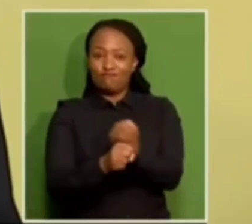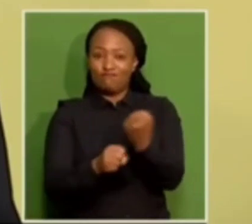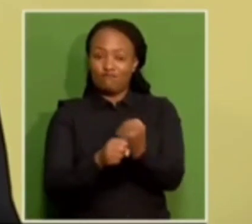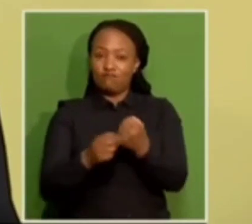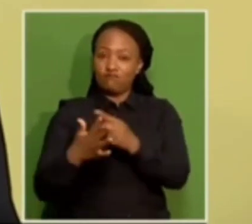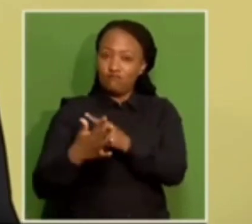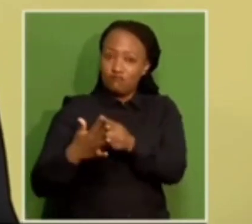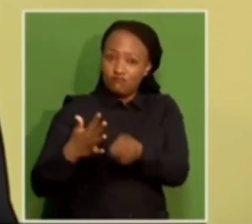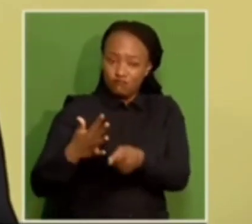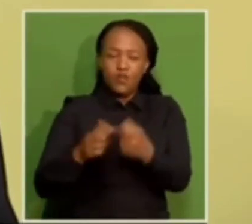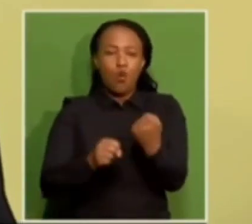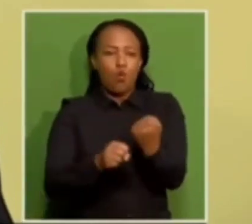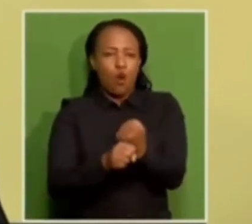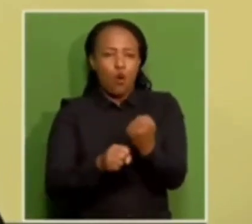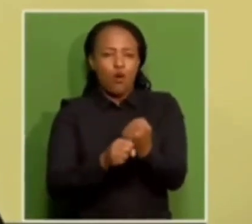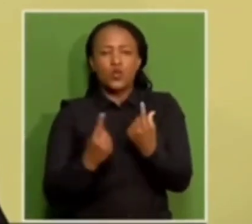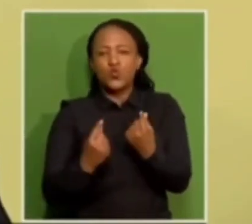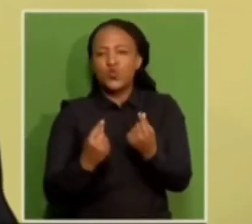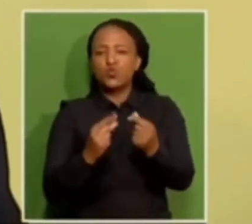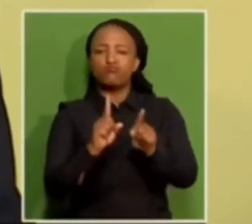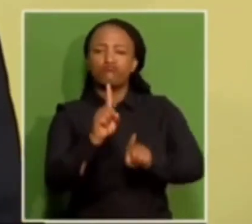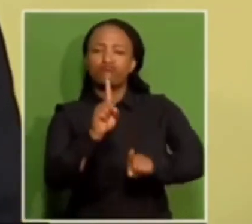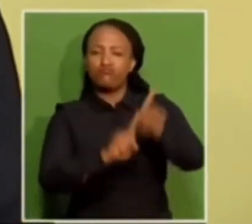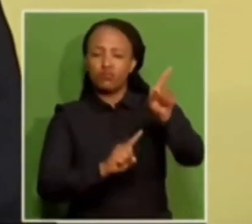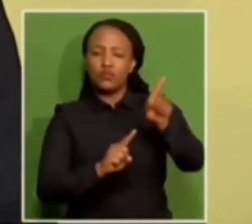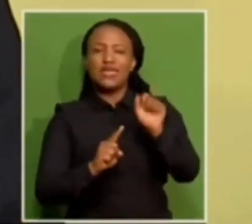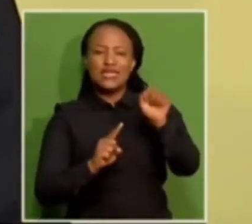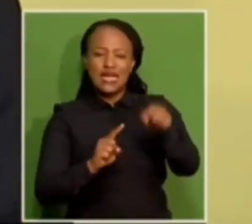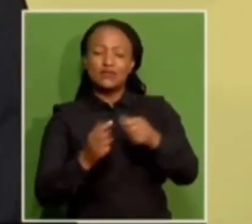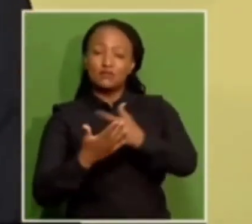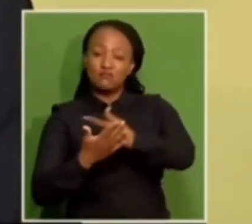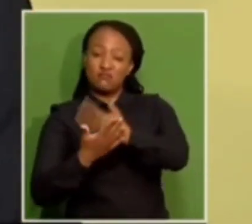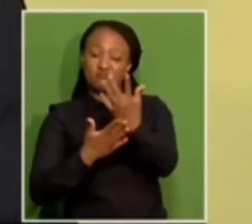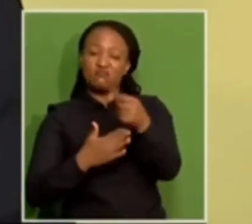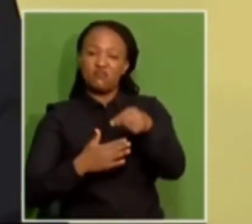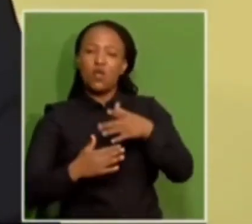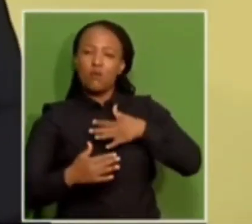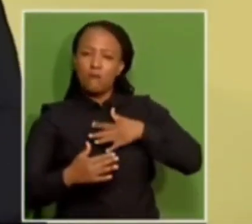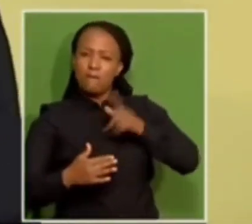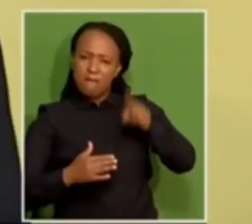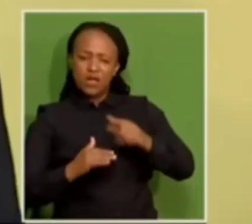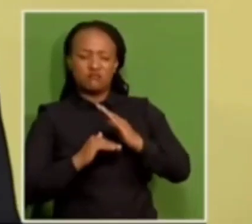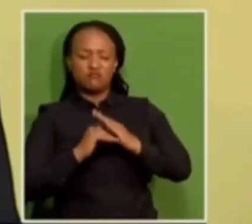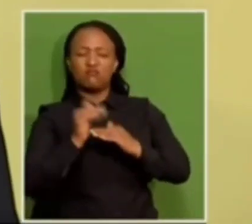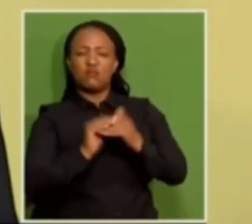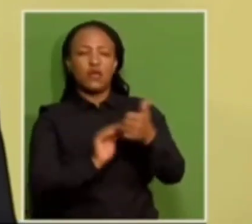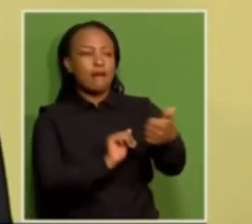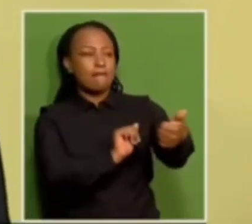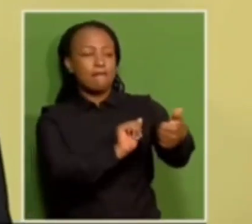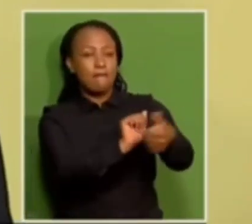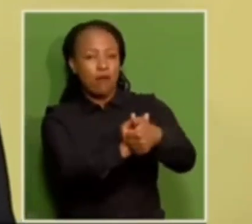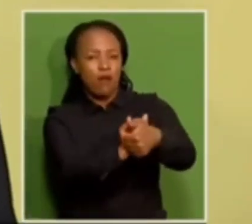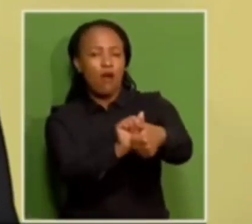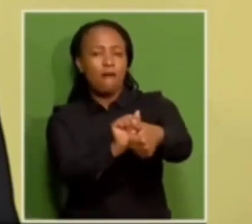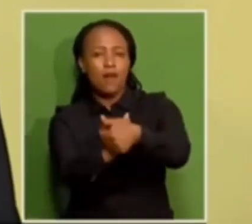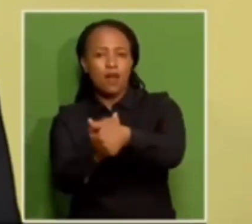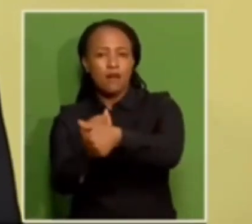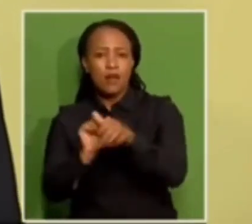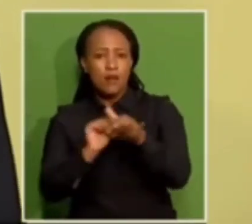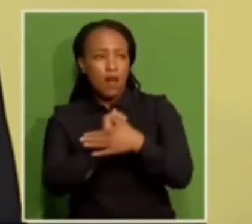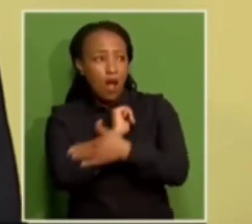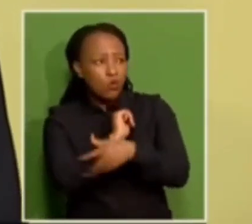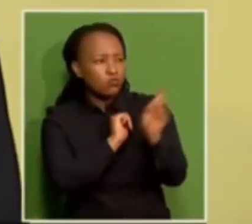efforts to be effective brics needs to build Partnerships with other countries that share its